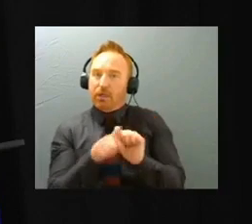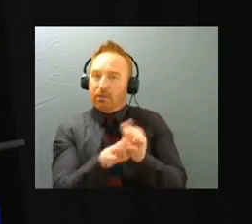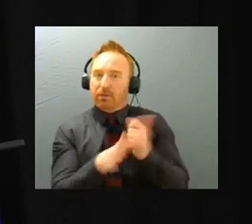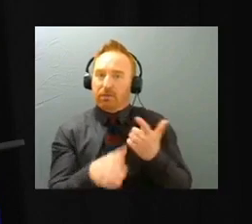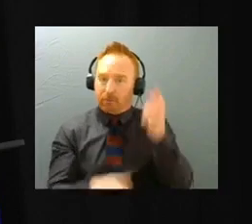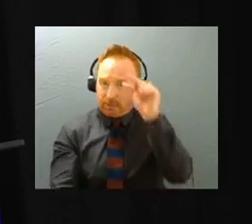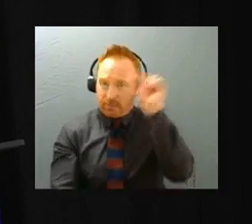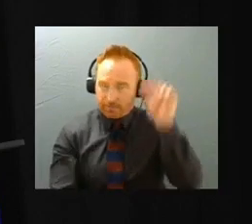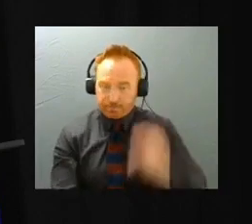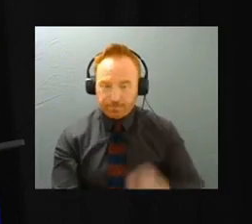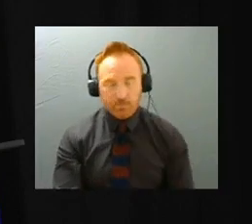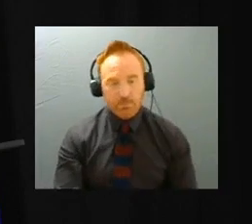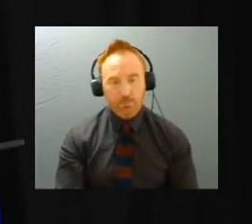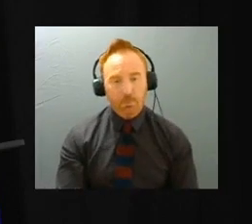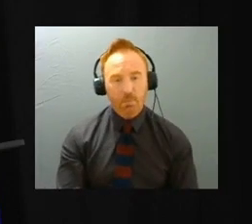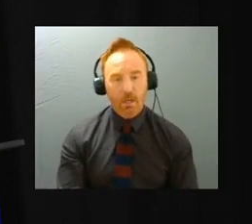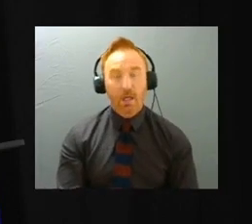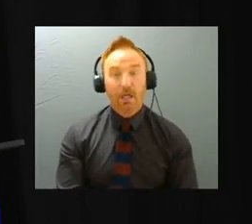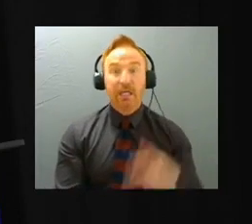Follow-up question, Stephanie?